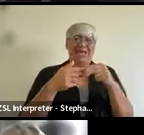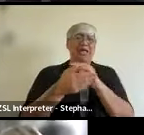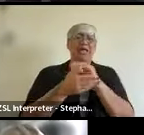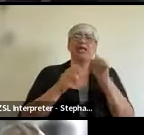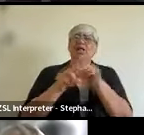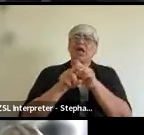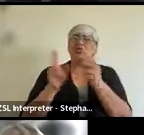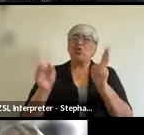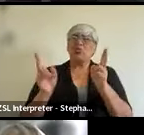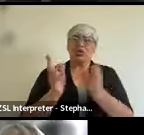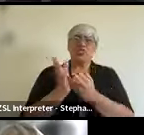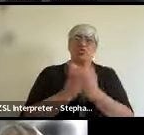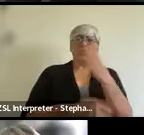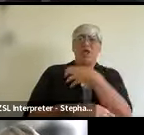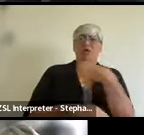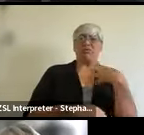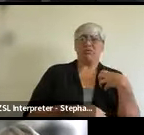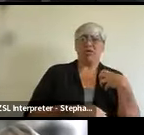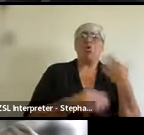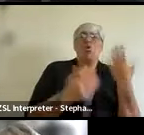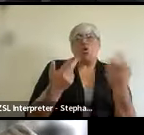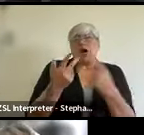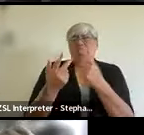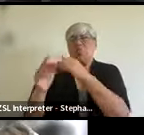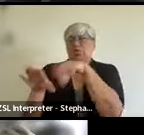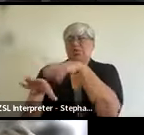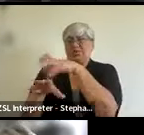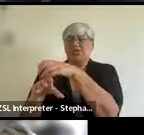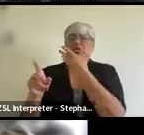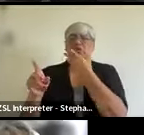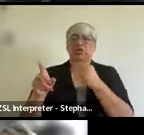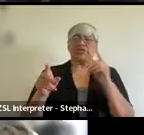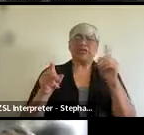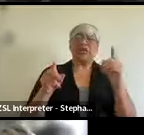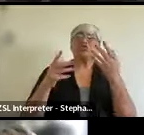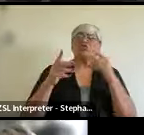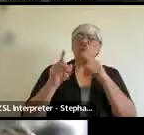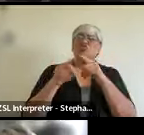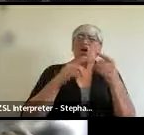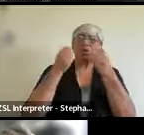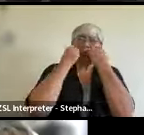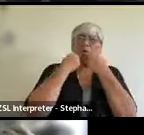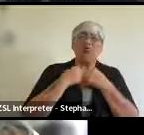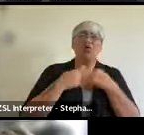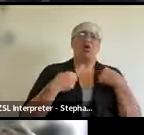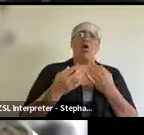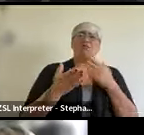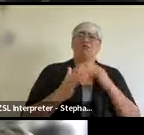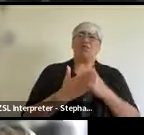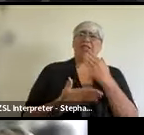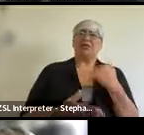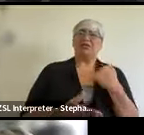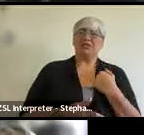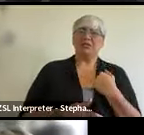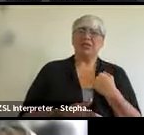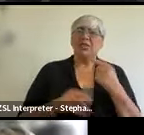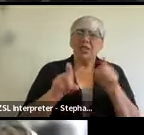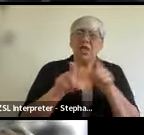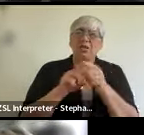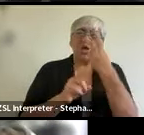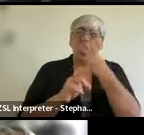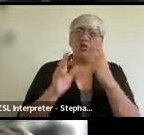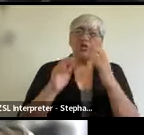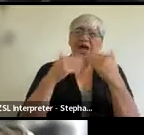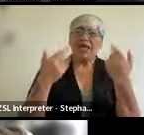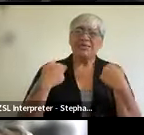government and other entities are using to prove their authenticity. So it's a bit like in the old days, I